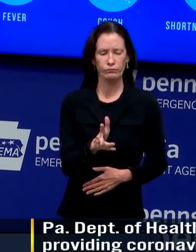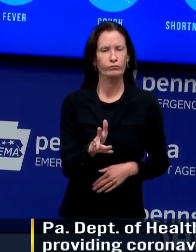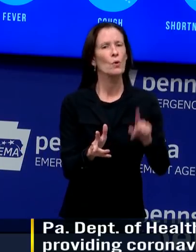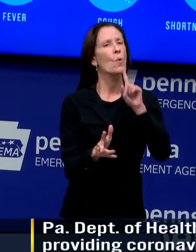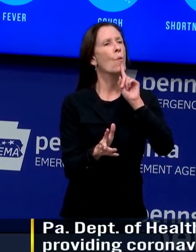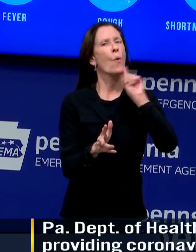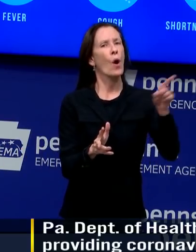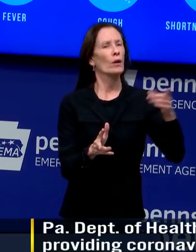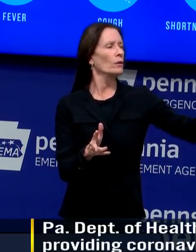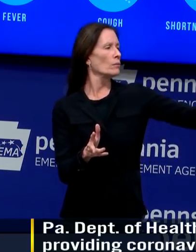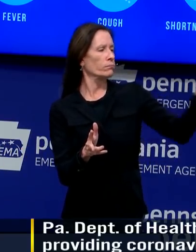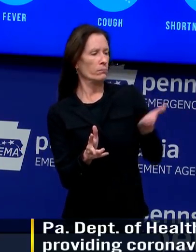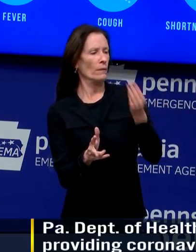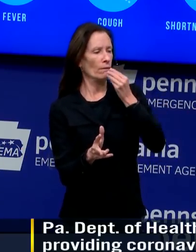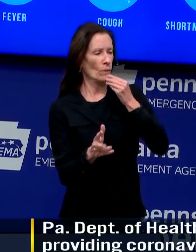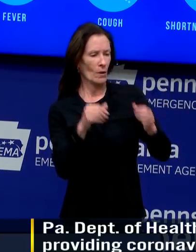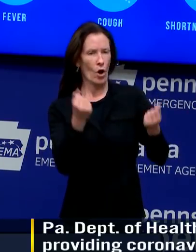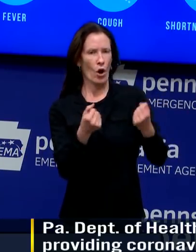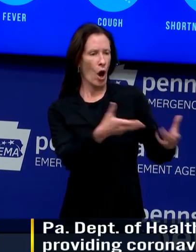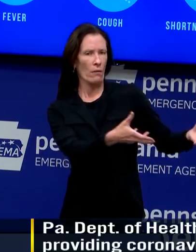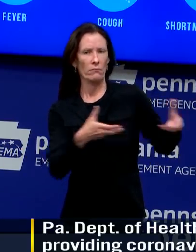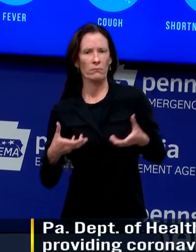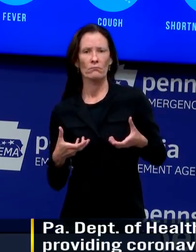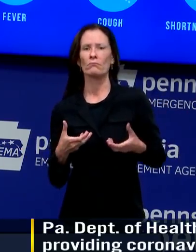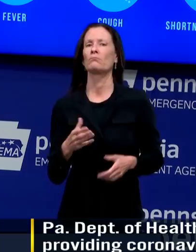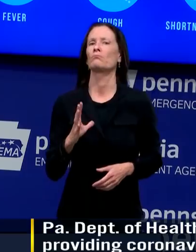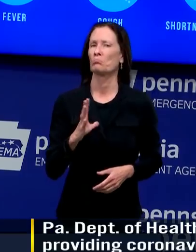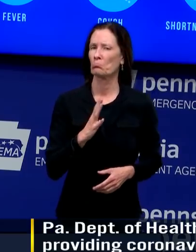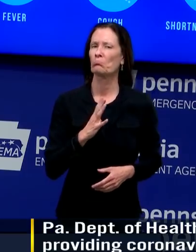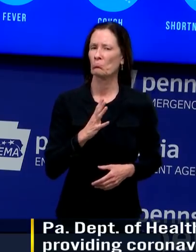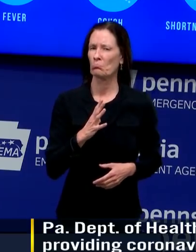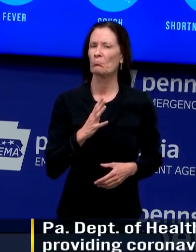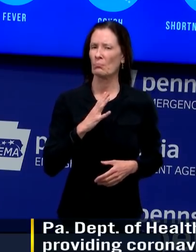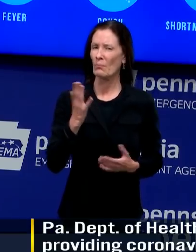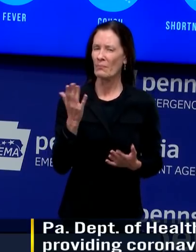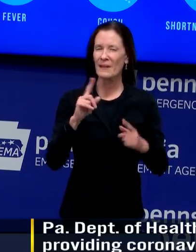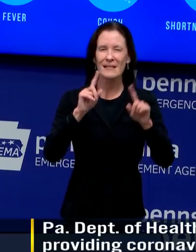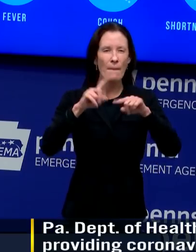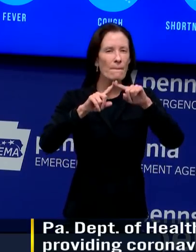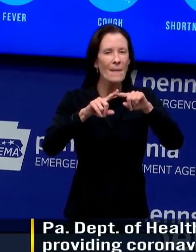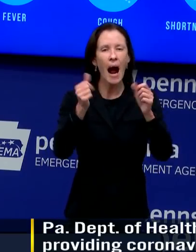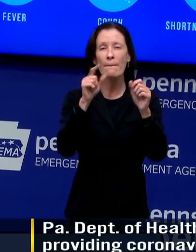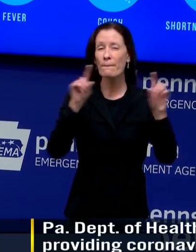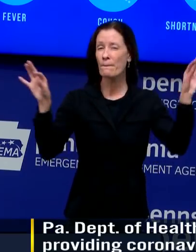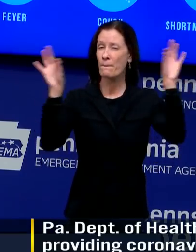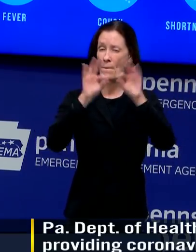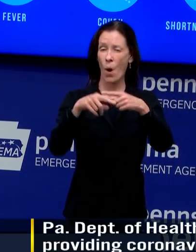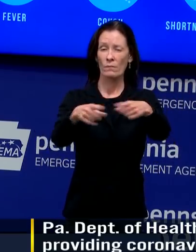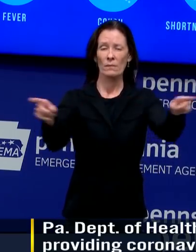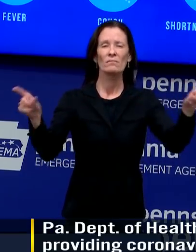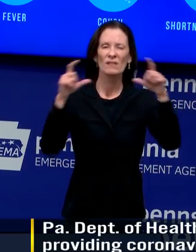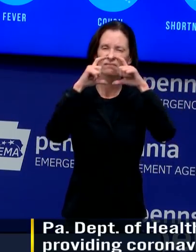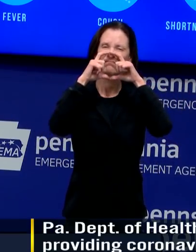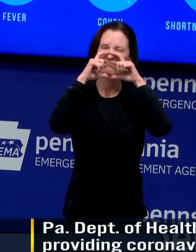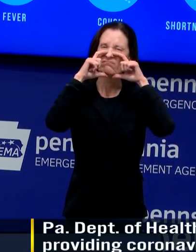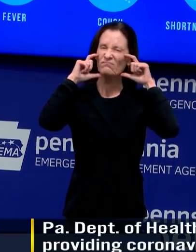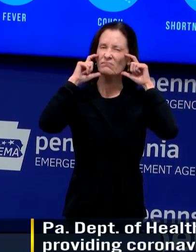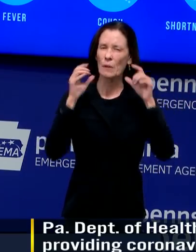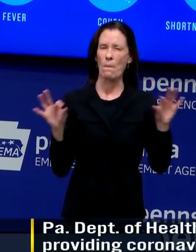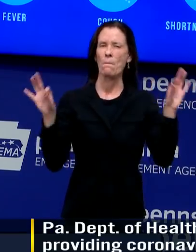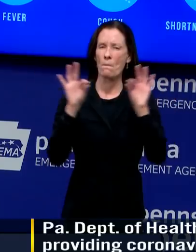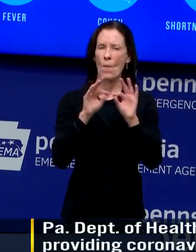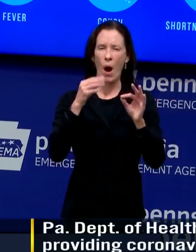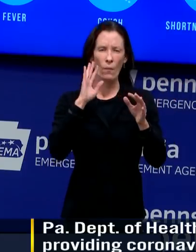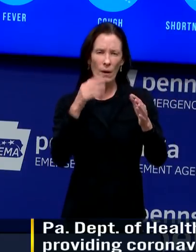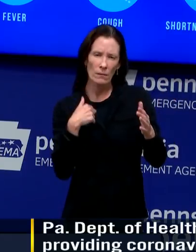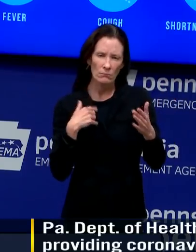and customers, and preventing large social gatherings. And businesses will need to continue to prioritize telework or